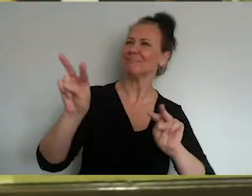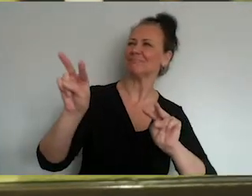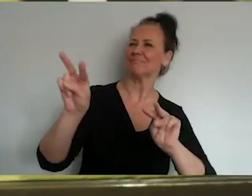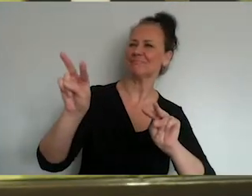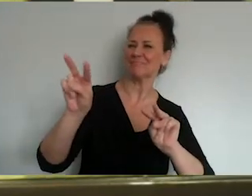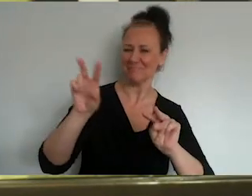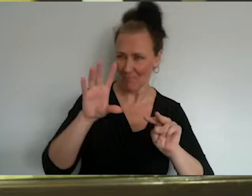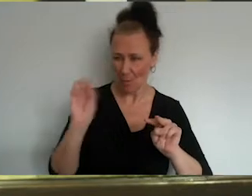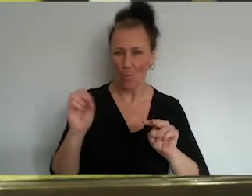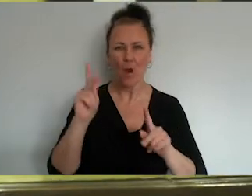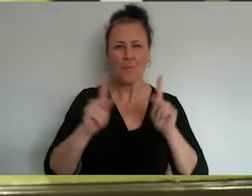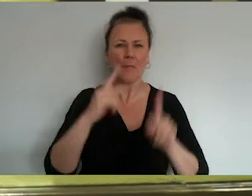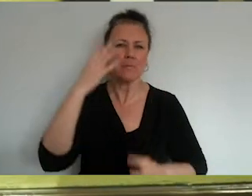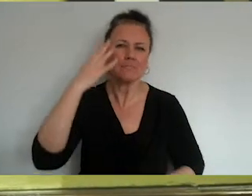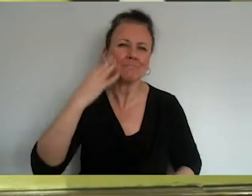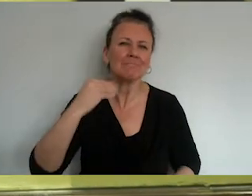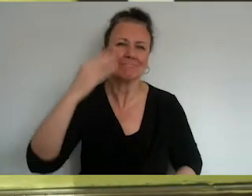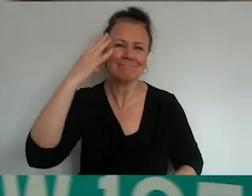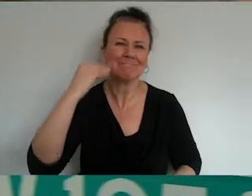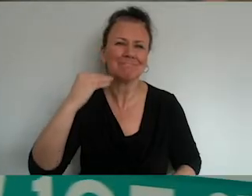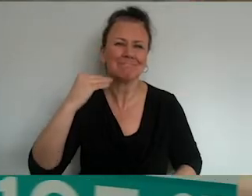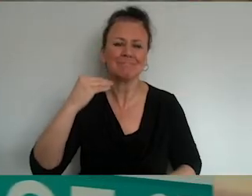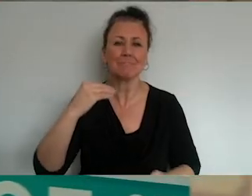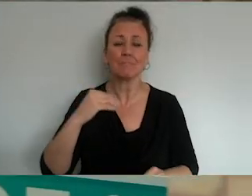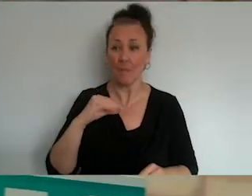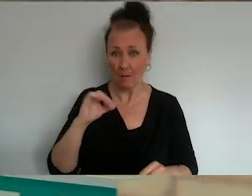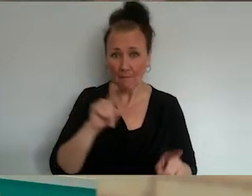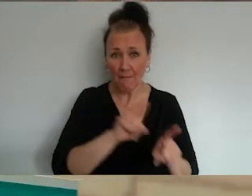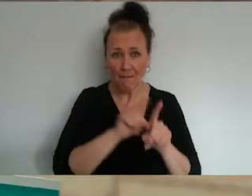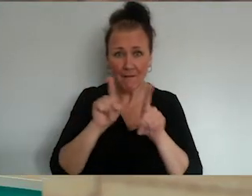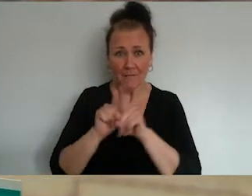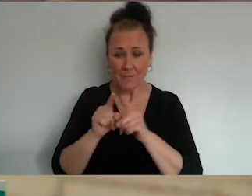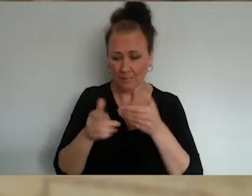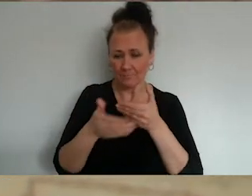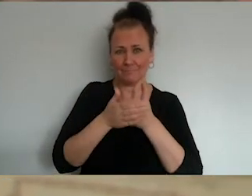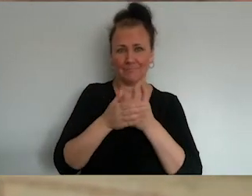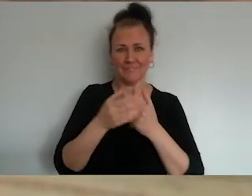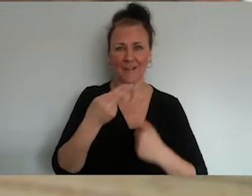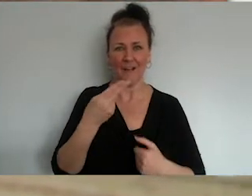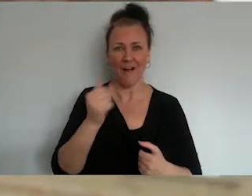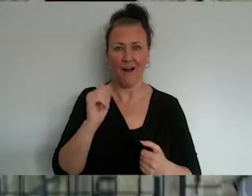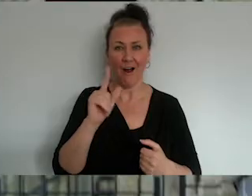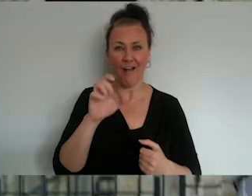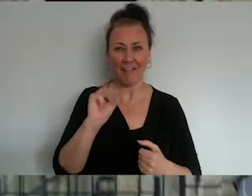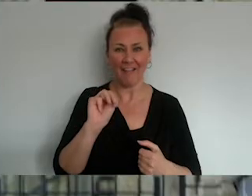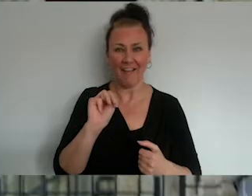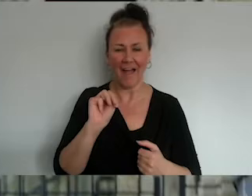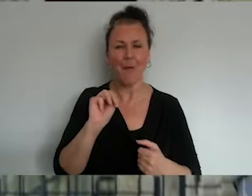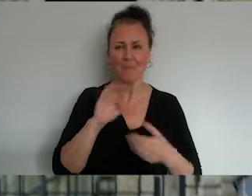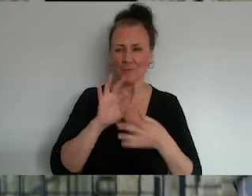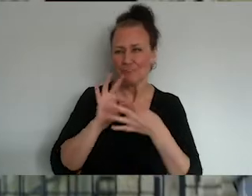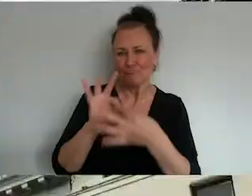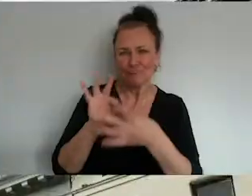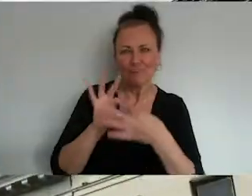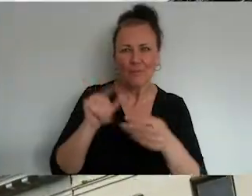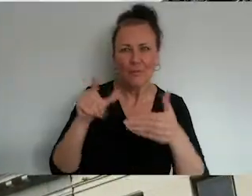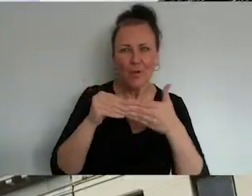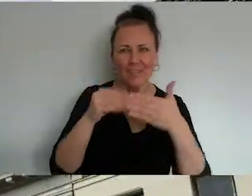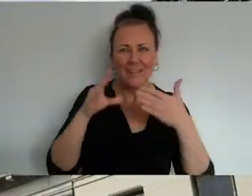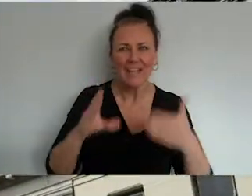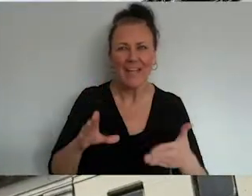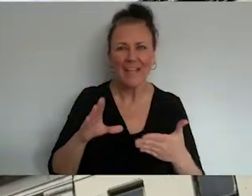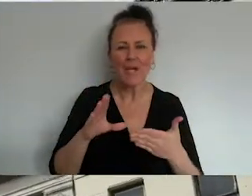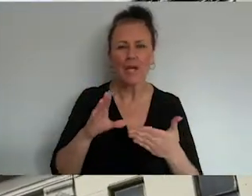greats. Teachers College is Harlem, where we work with educators learning the neighborhood's proud history and legacy